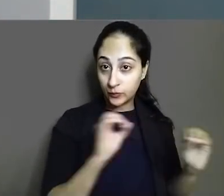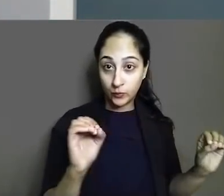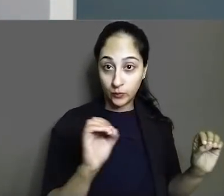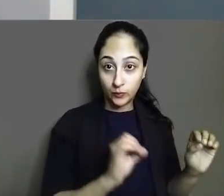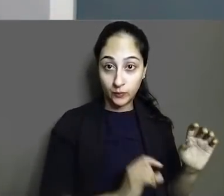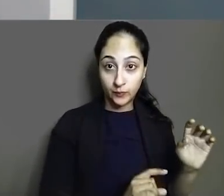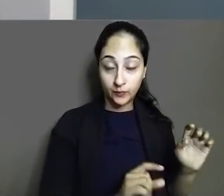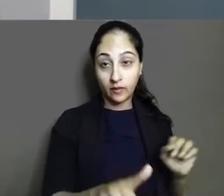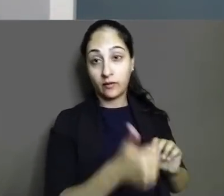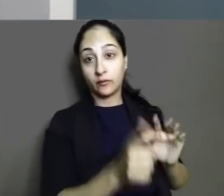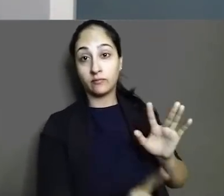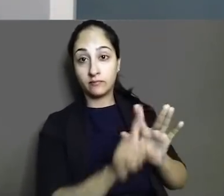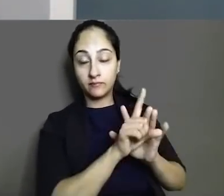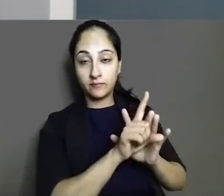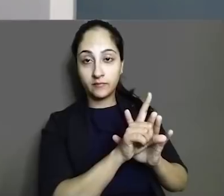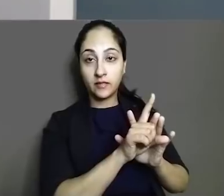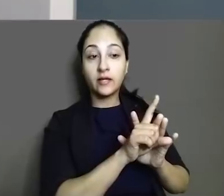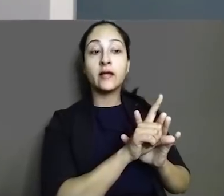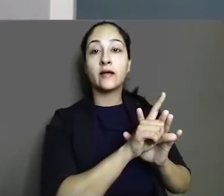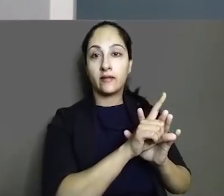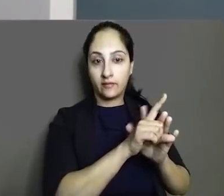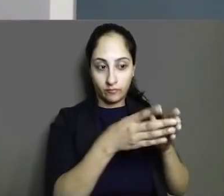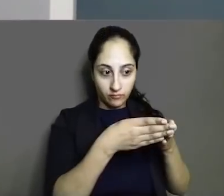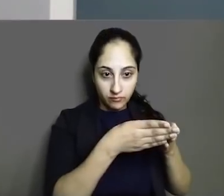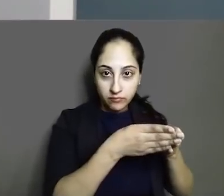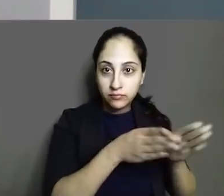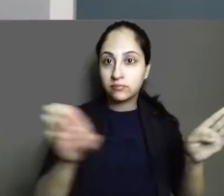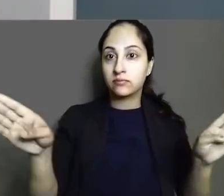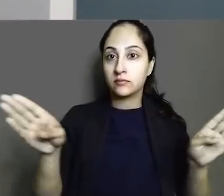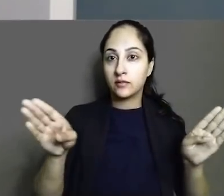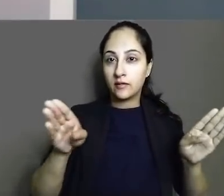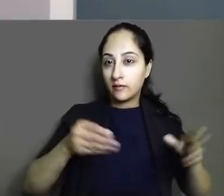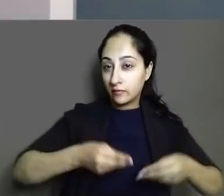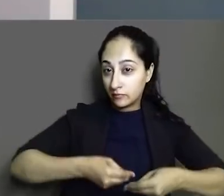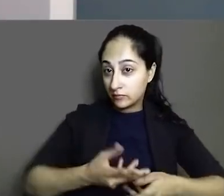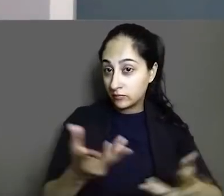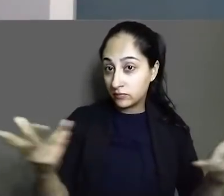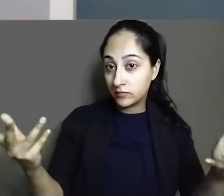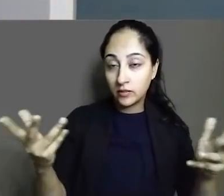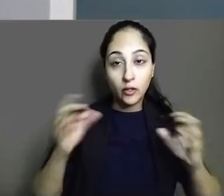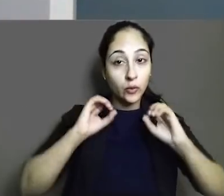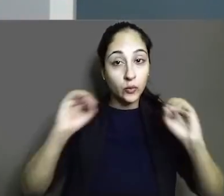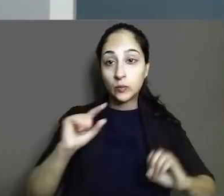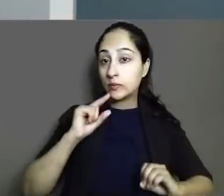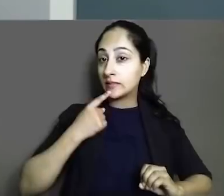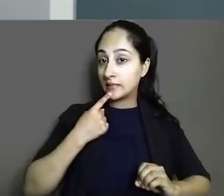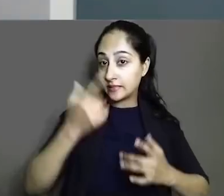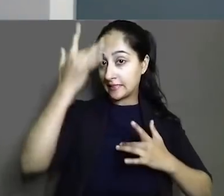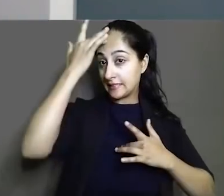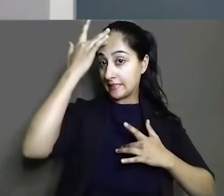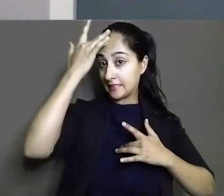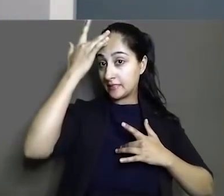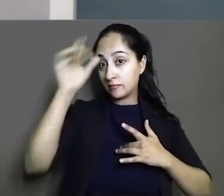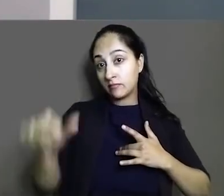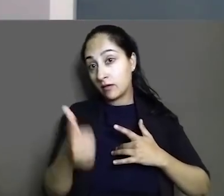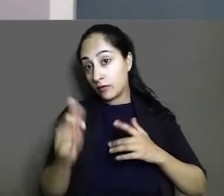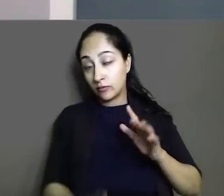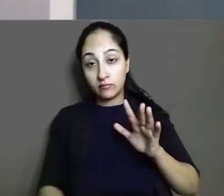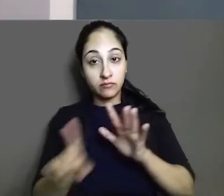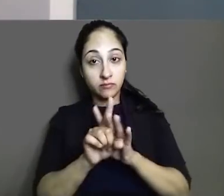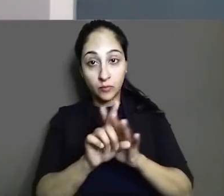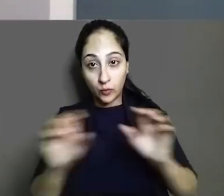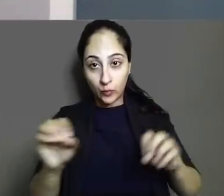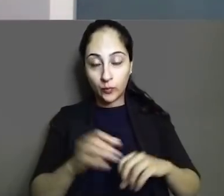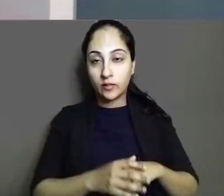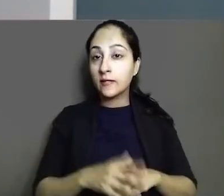a result of the vaccines. The virus isn't the only thing that spreads fast during a pandemic. Information